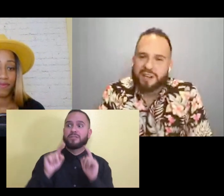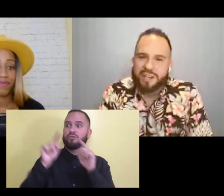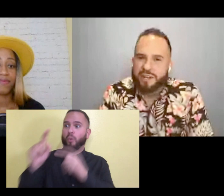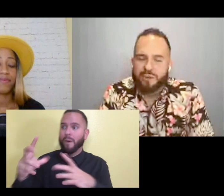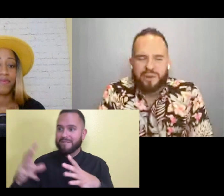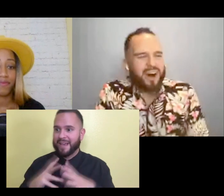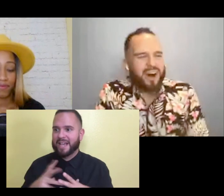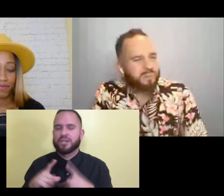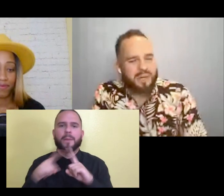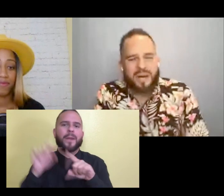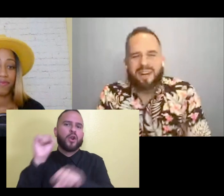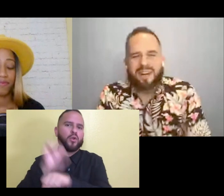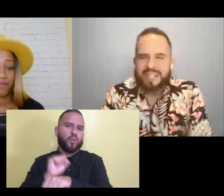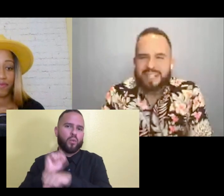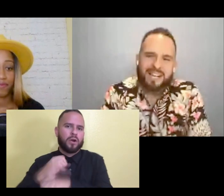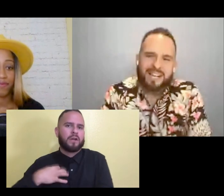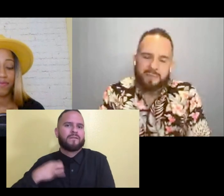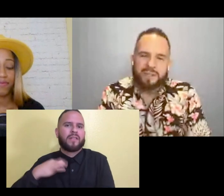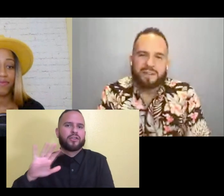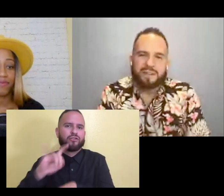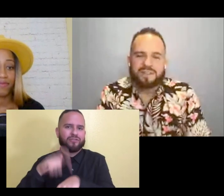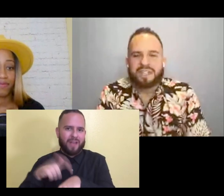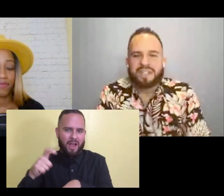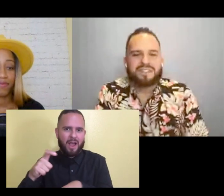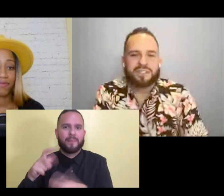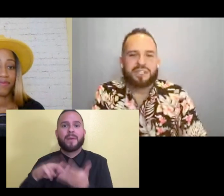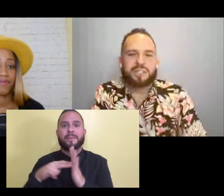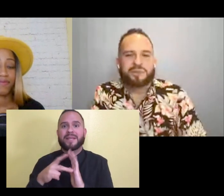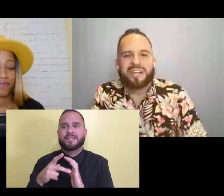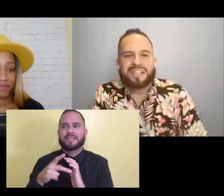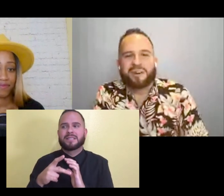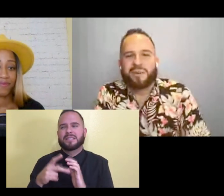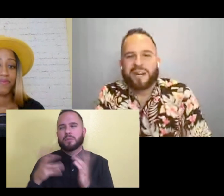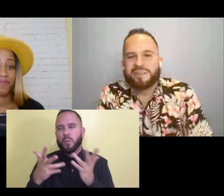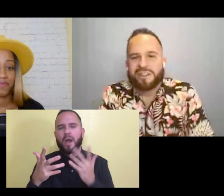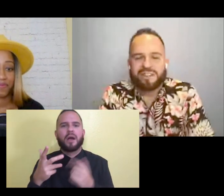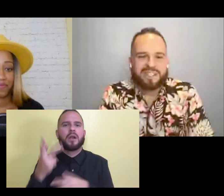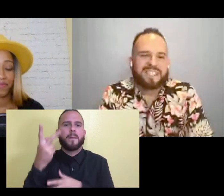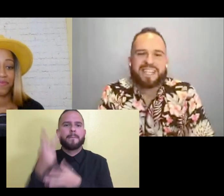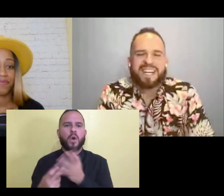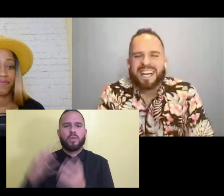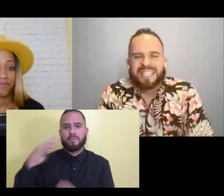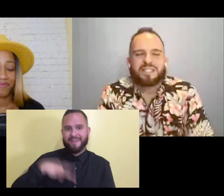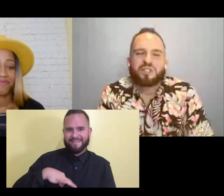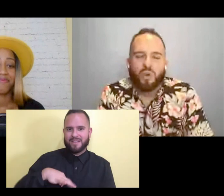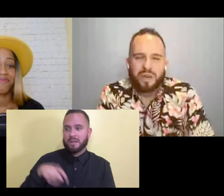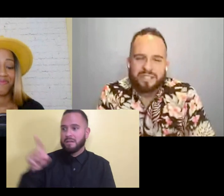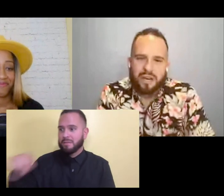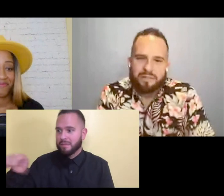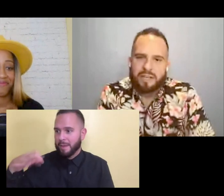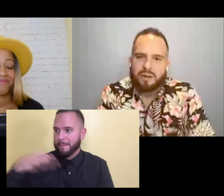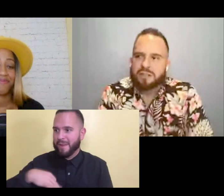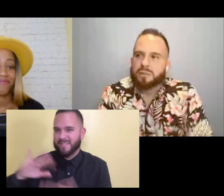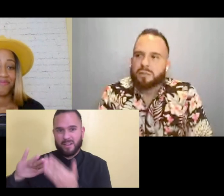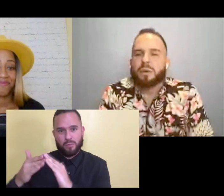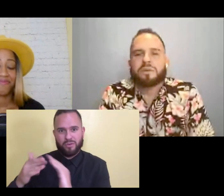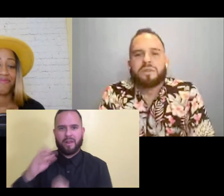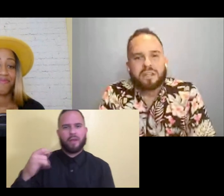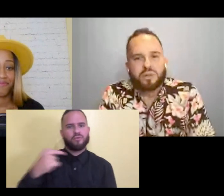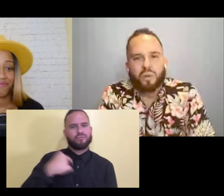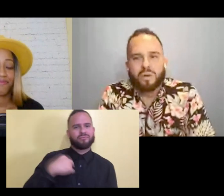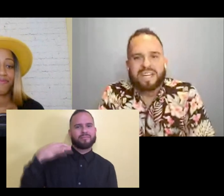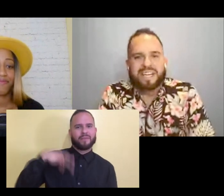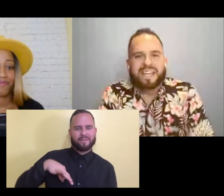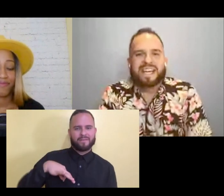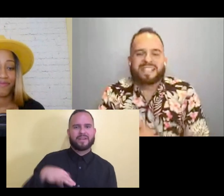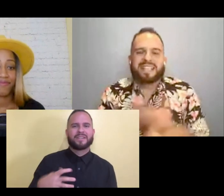where we're off somewhere, we're having a good time, having the cheap drinks or whatever, and just enjoying yourself. And so when you go on a